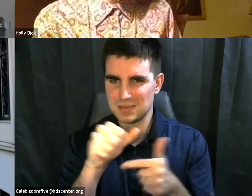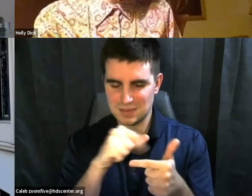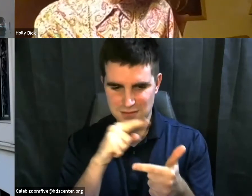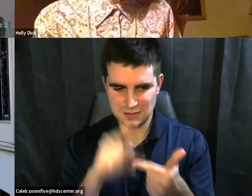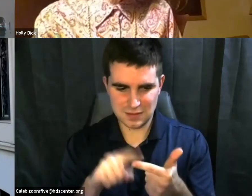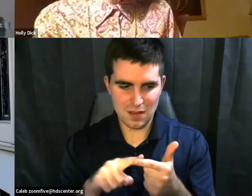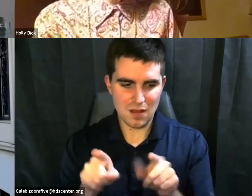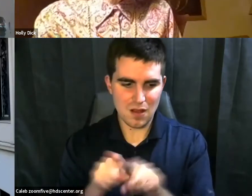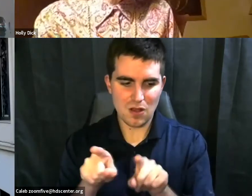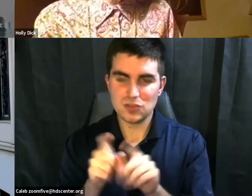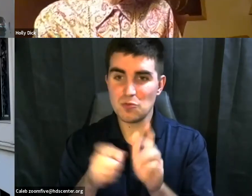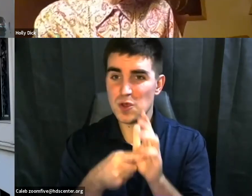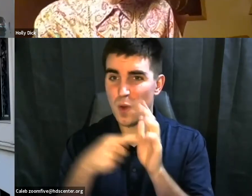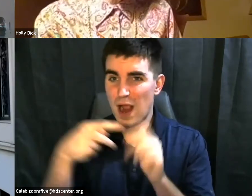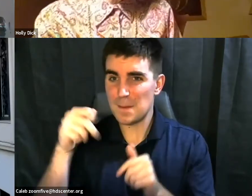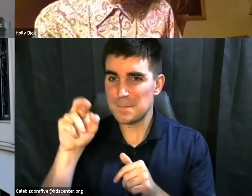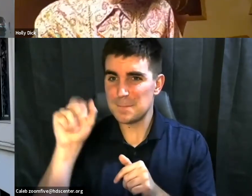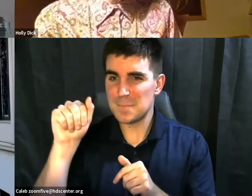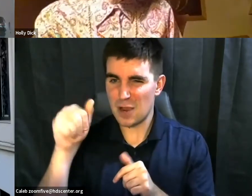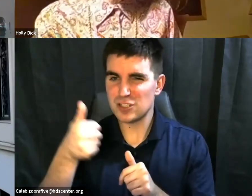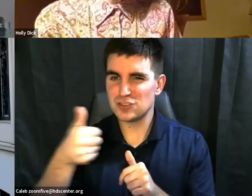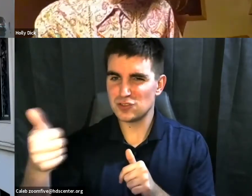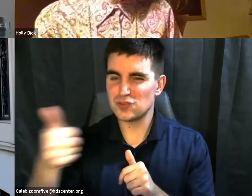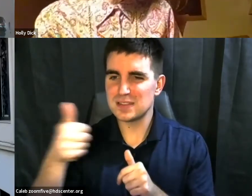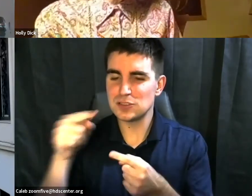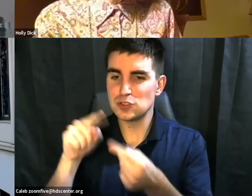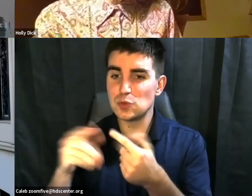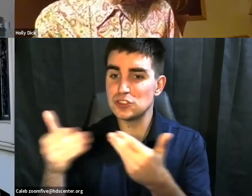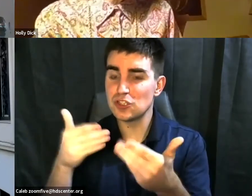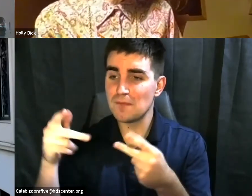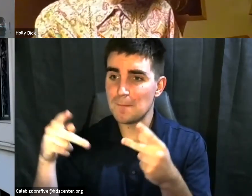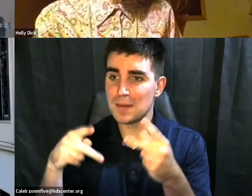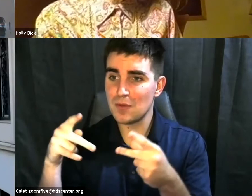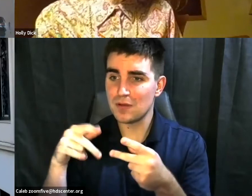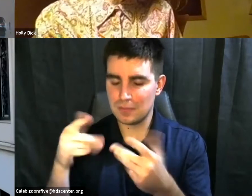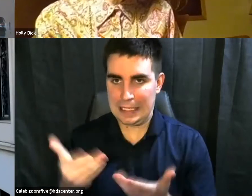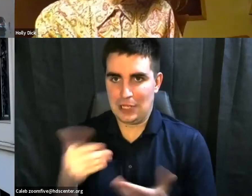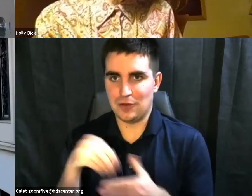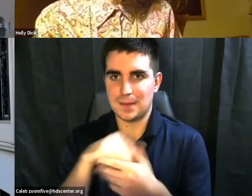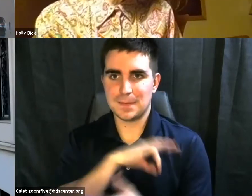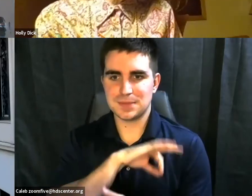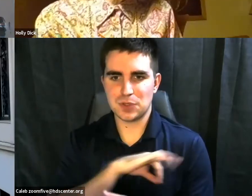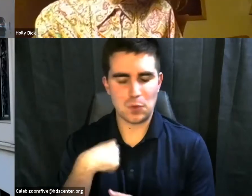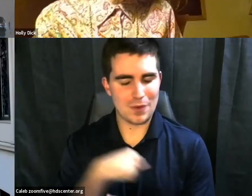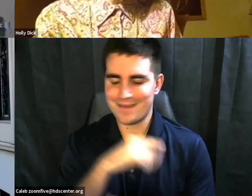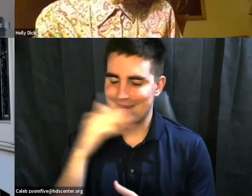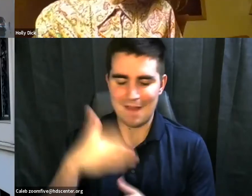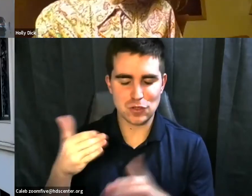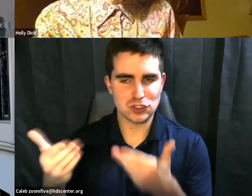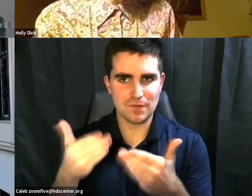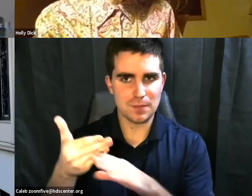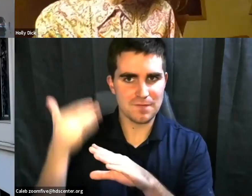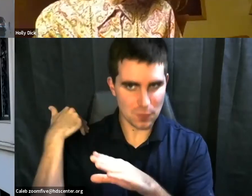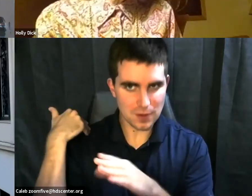required paratransit to serve people that here in Pittsburgh we had never served. You know, it